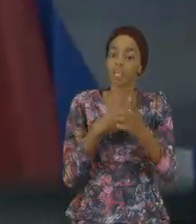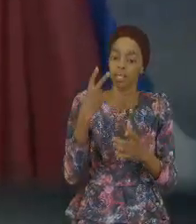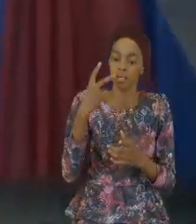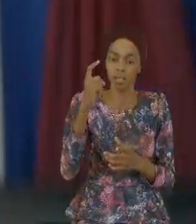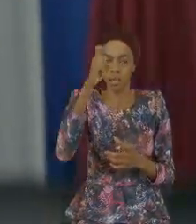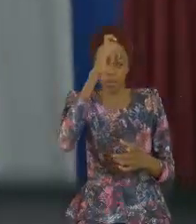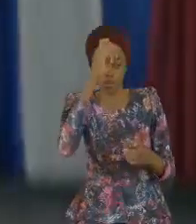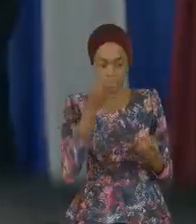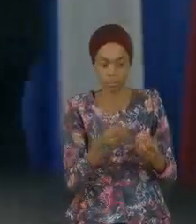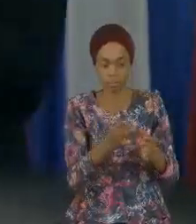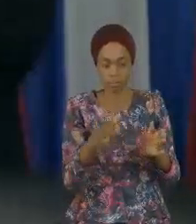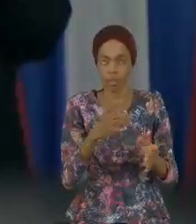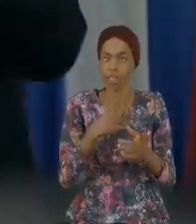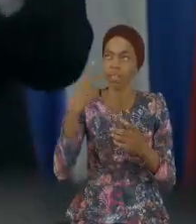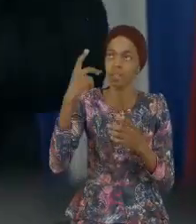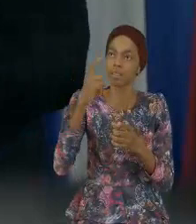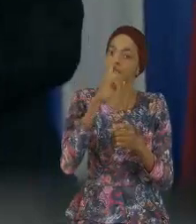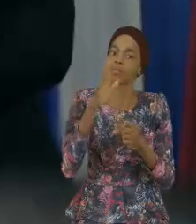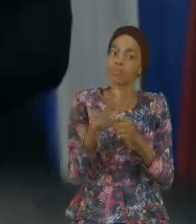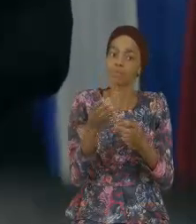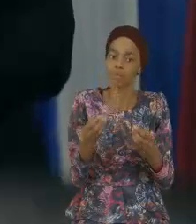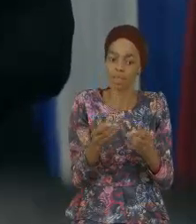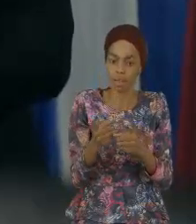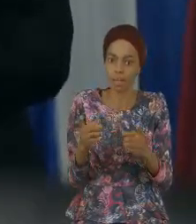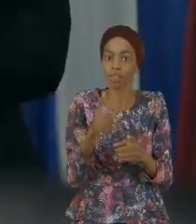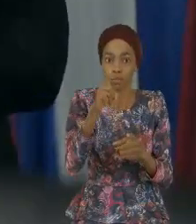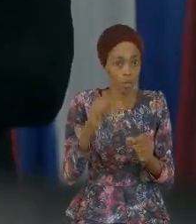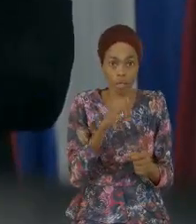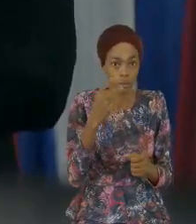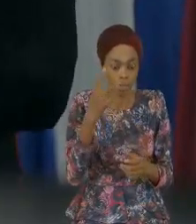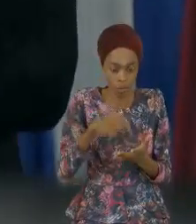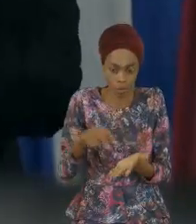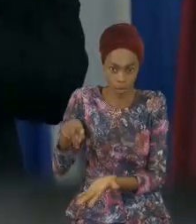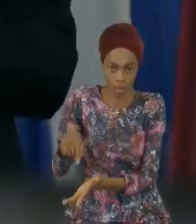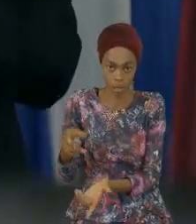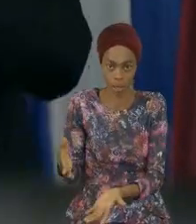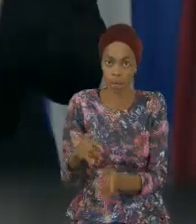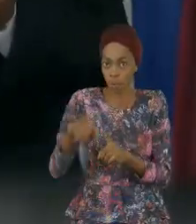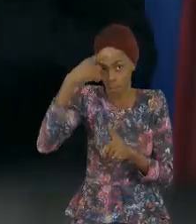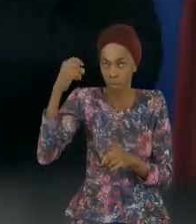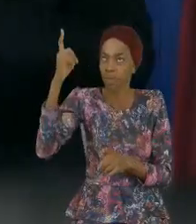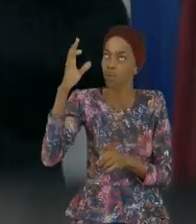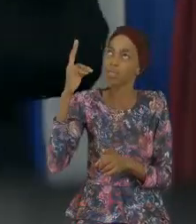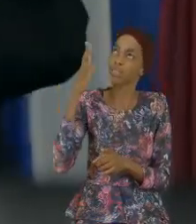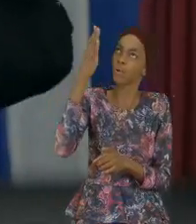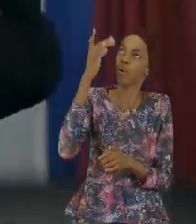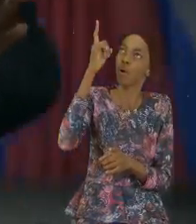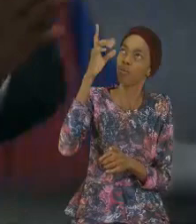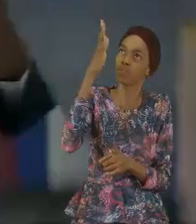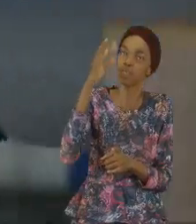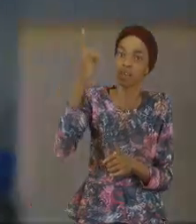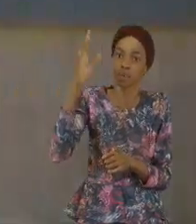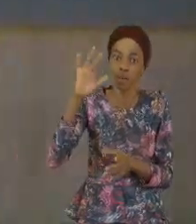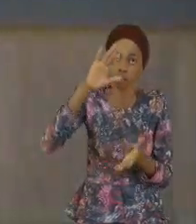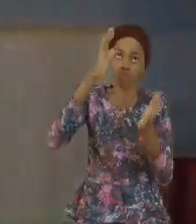Egypt, he sees the land of Canaan. You cannot see that because you are down below here, but because he's up there, he can make the